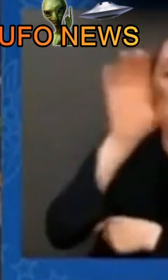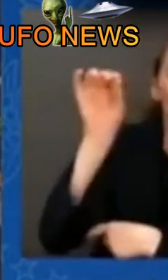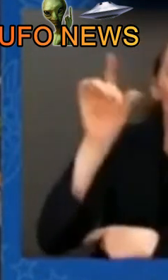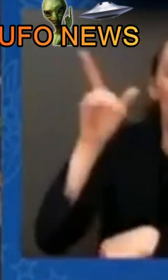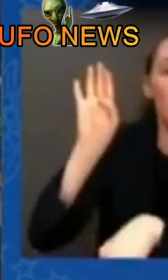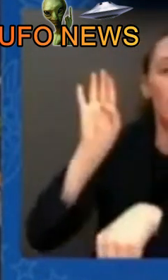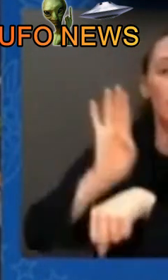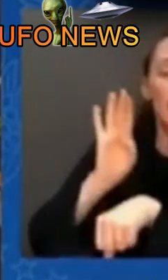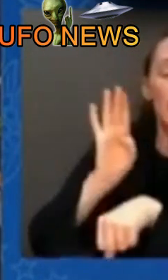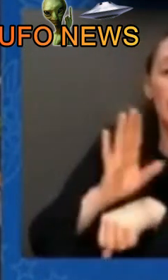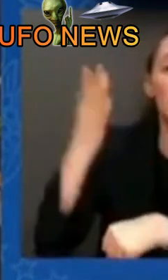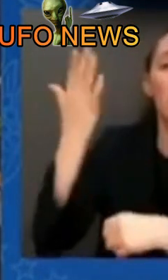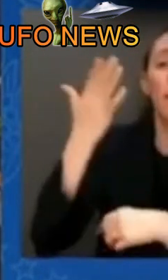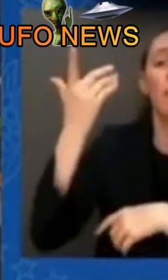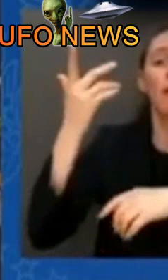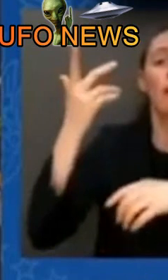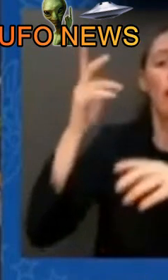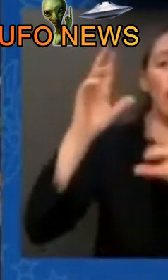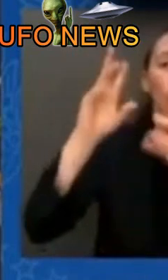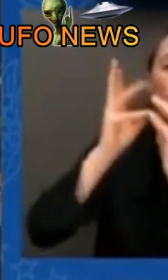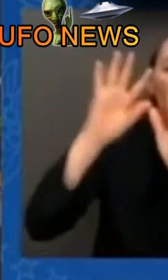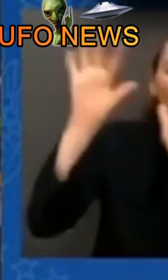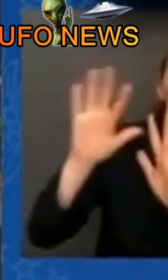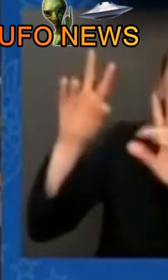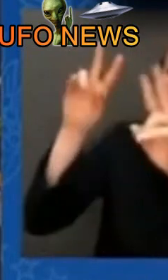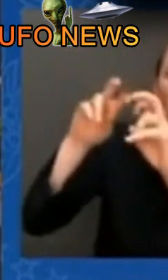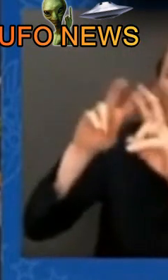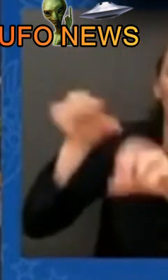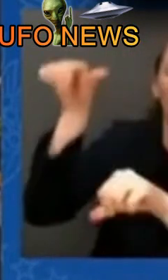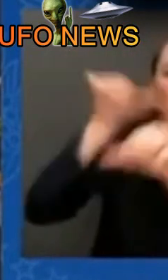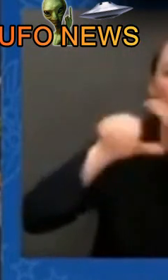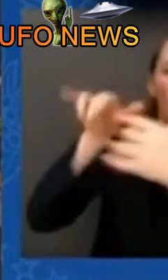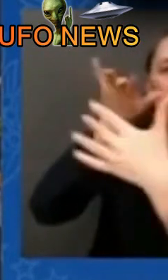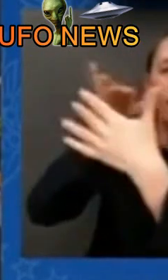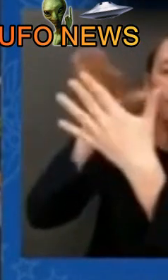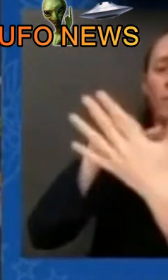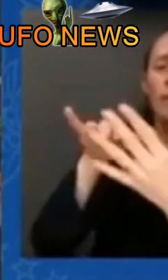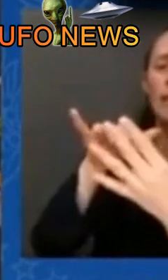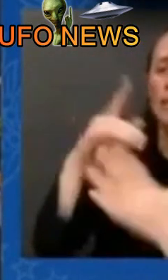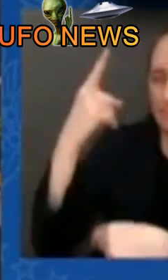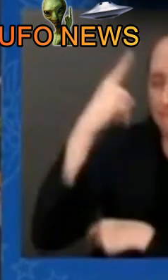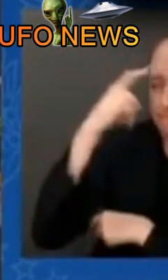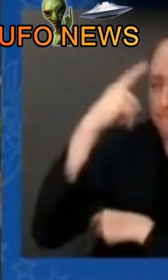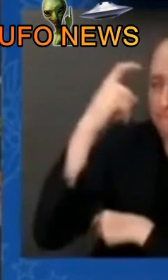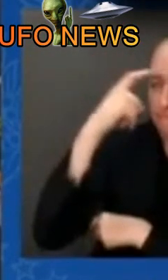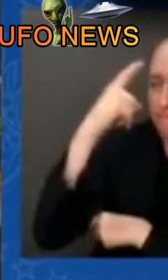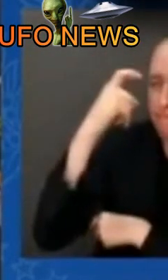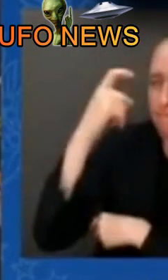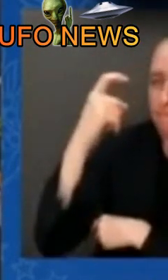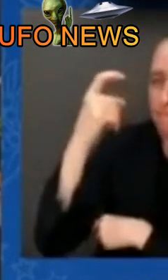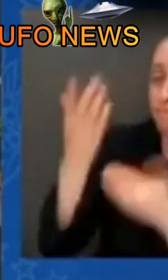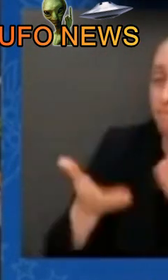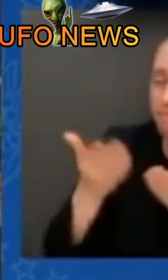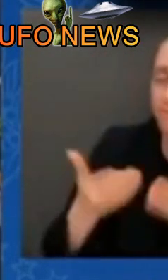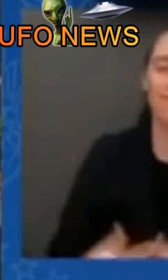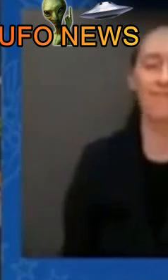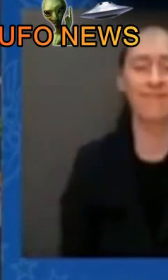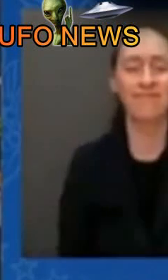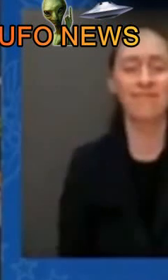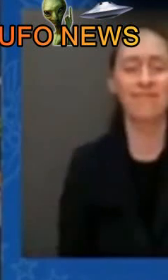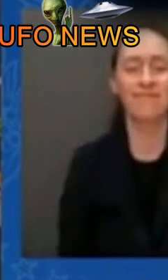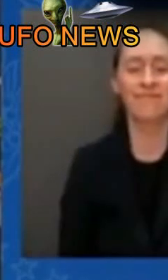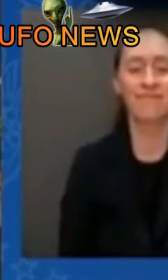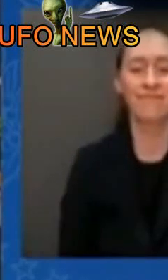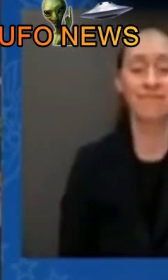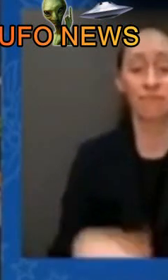research. When I came into office, I instructed our intelligence community to take a broad look at the phenomenon of unidentified